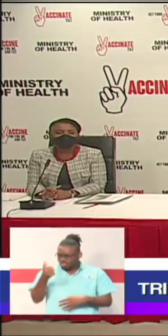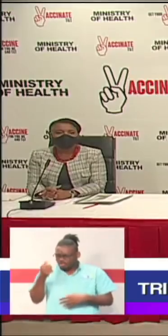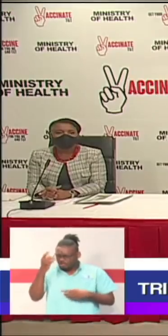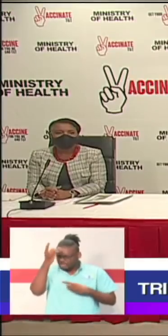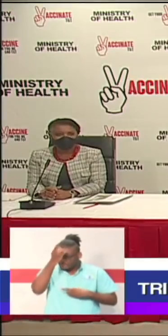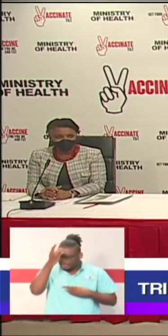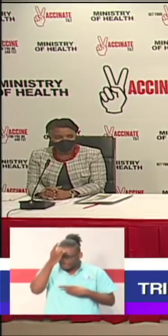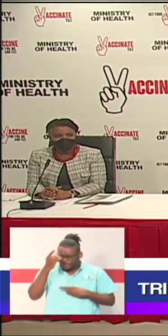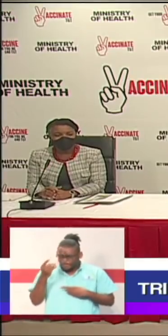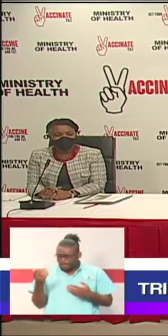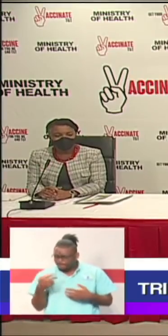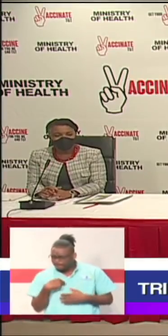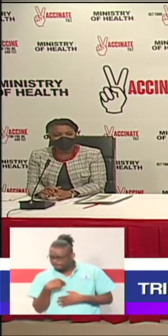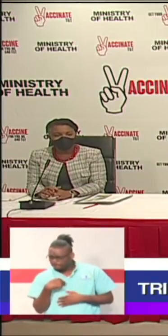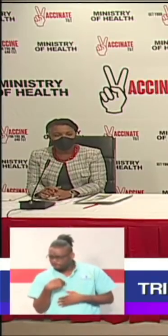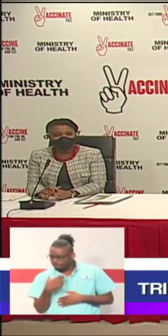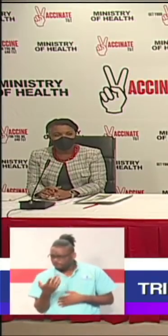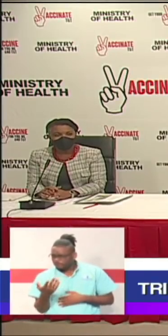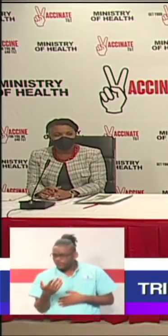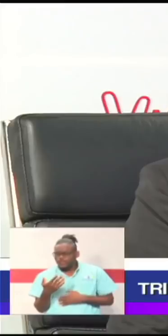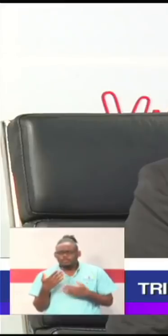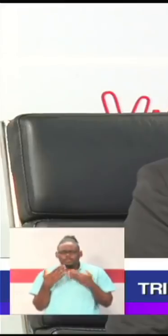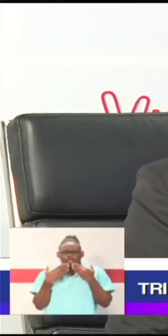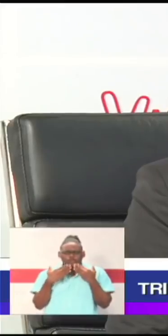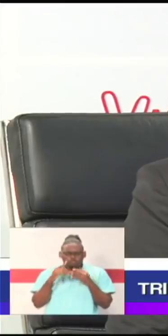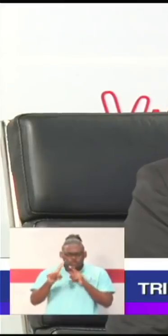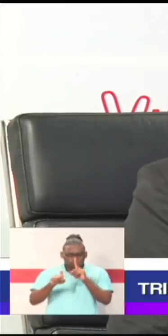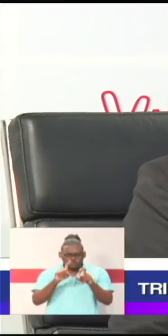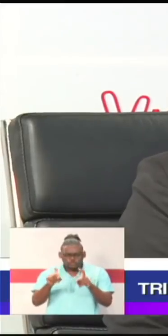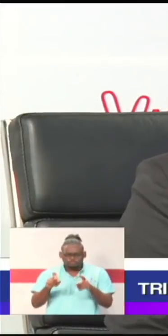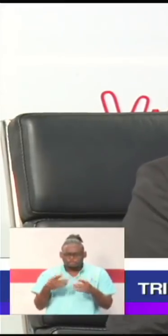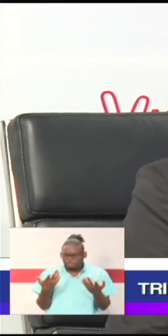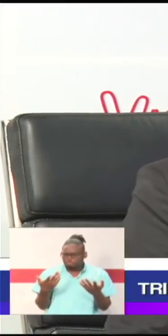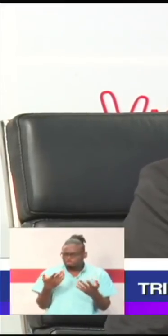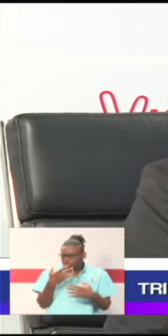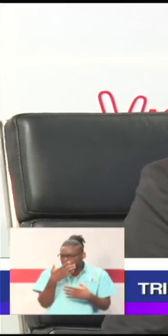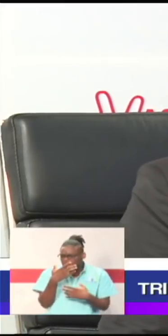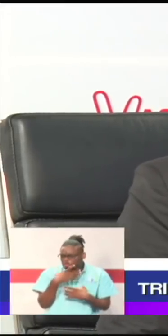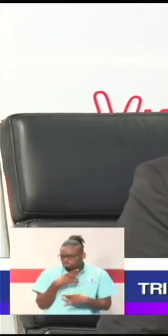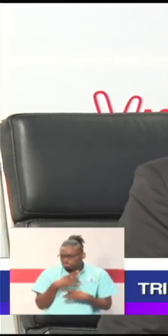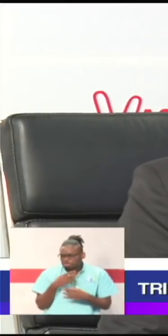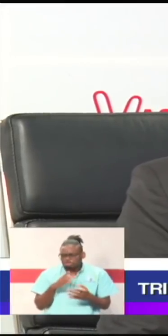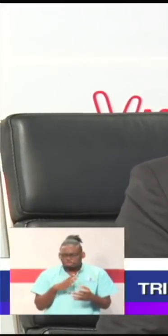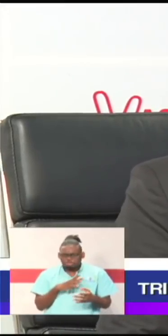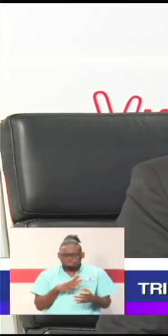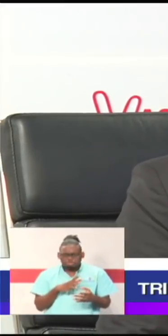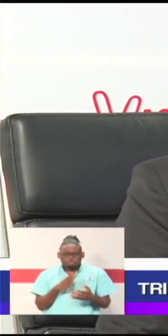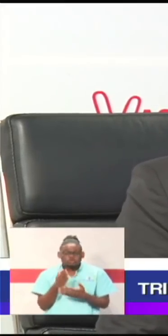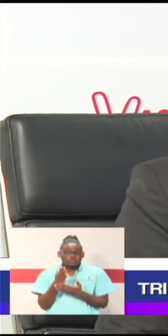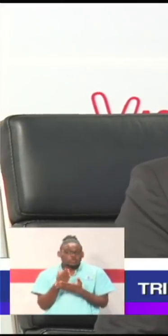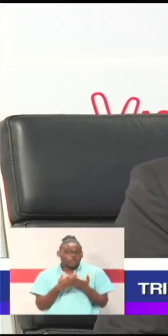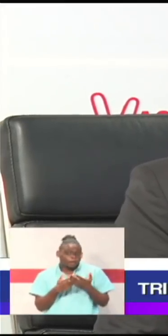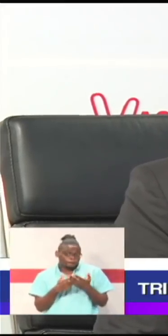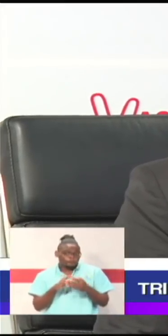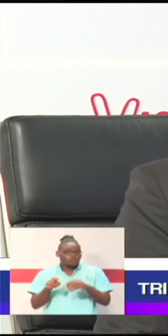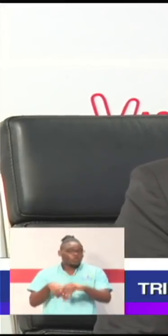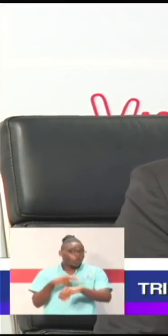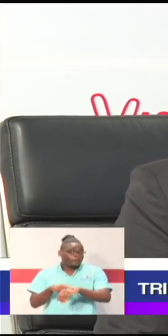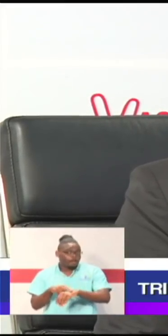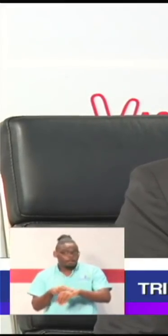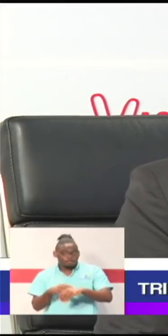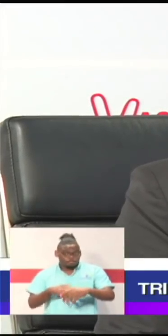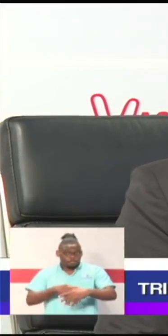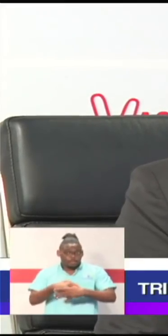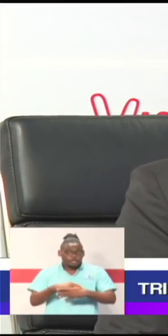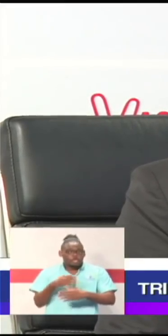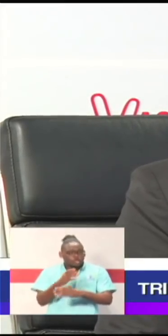Thank you for that interesting question. Some of it is with respect to general pregnancy care. I'll start with the